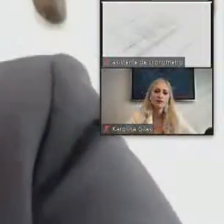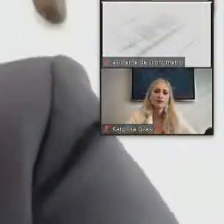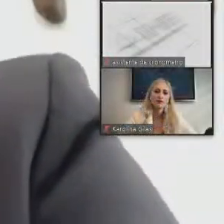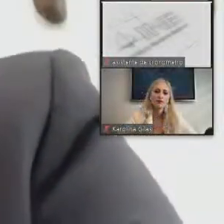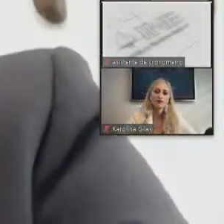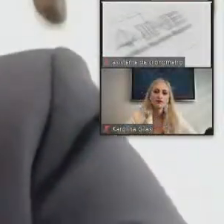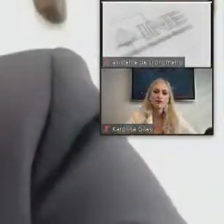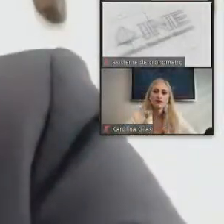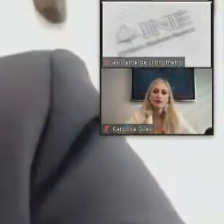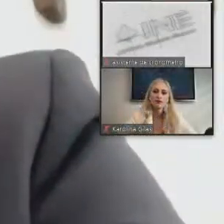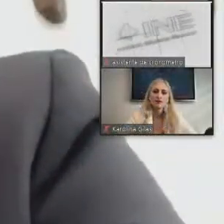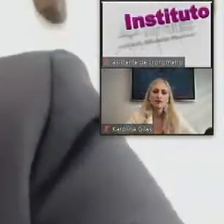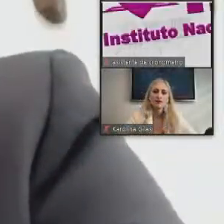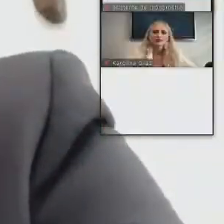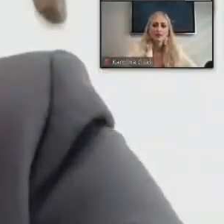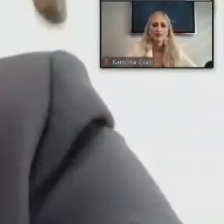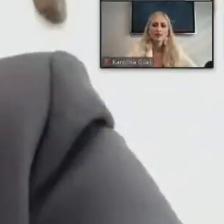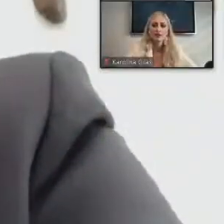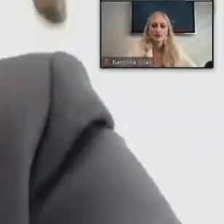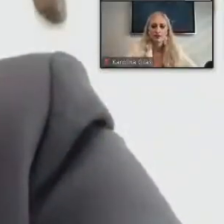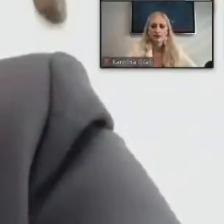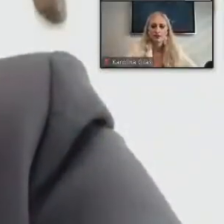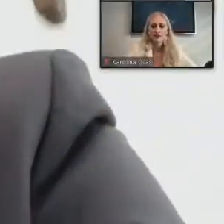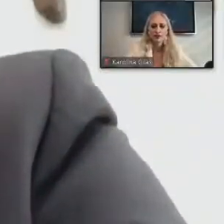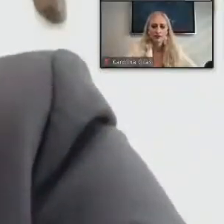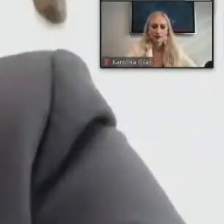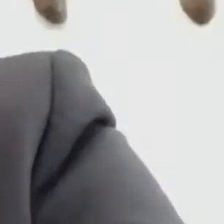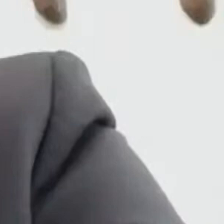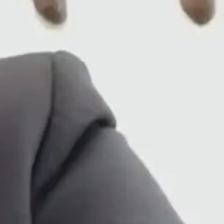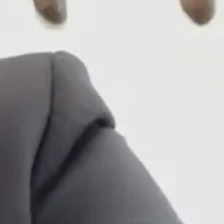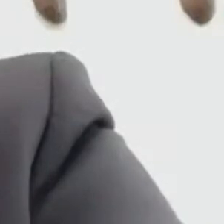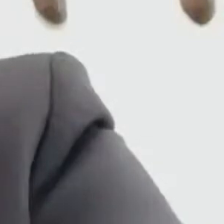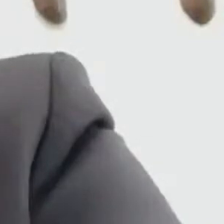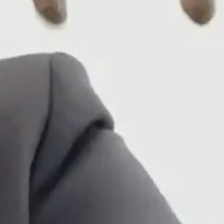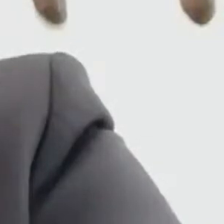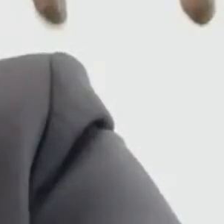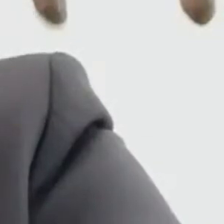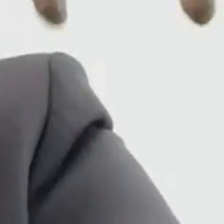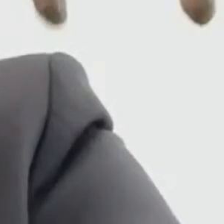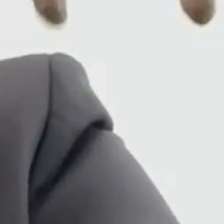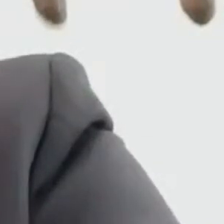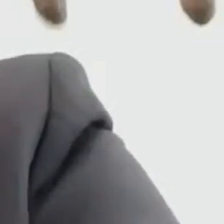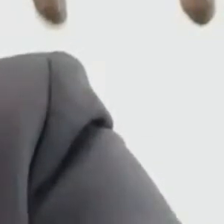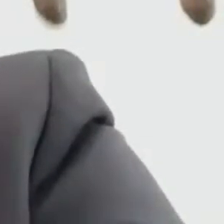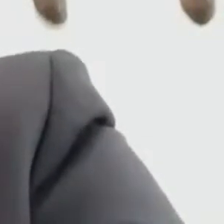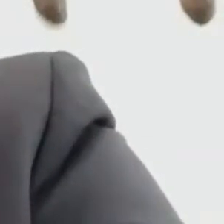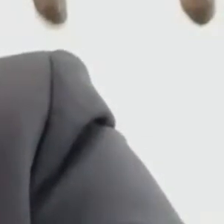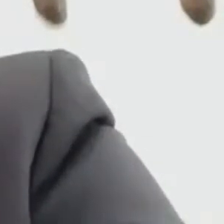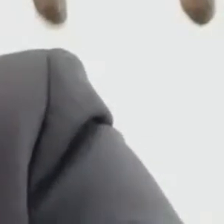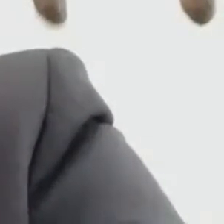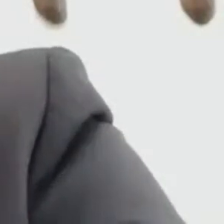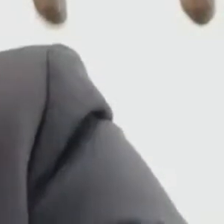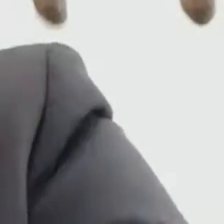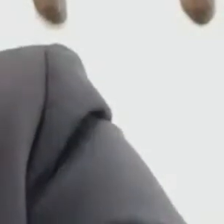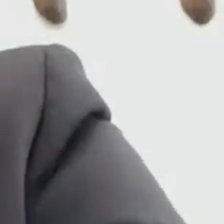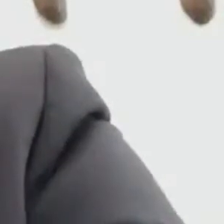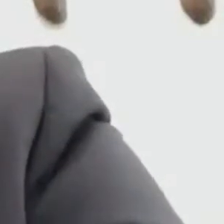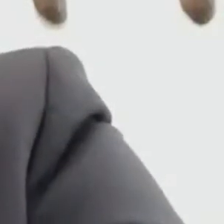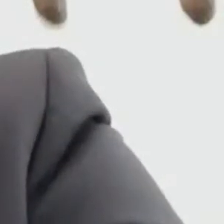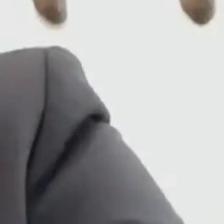Muy buenos días, tengan Good day los asistentes to all the participants who are with us